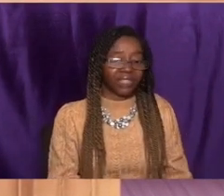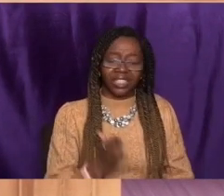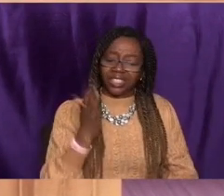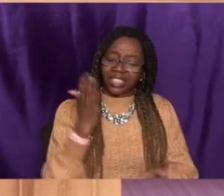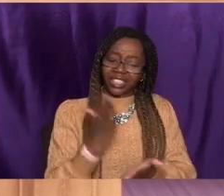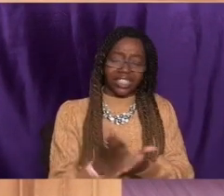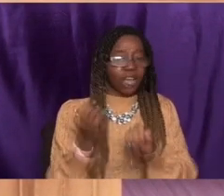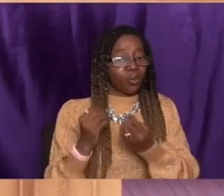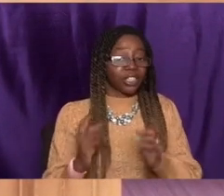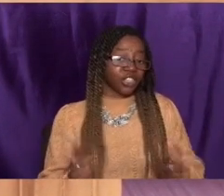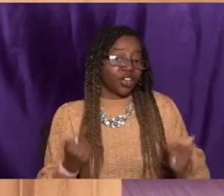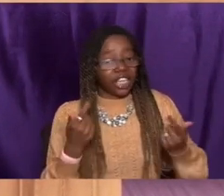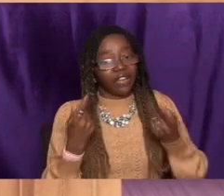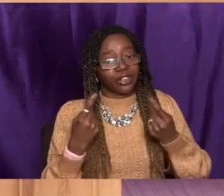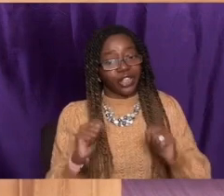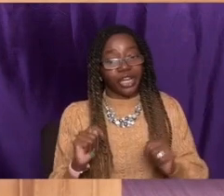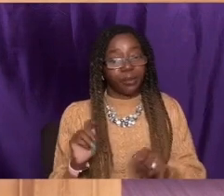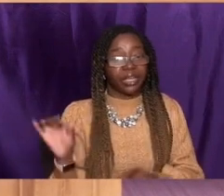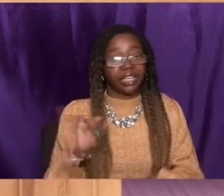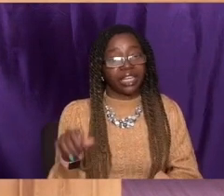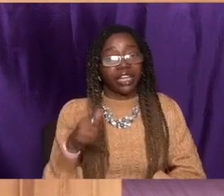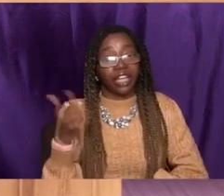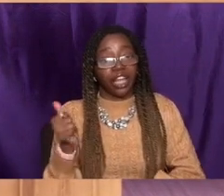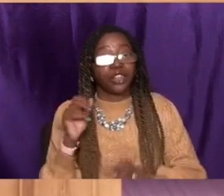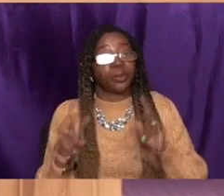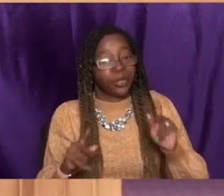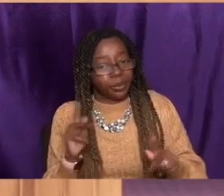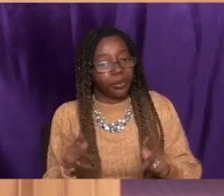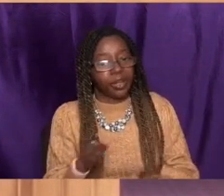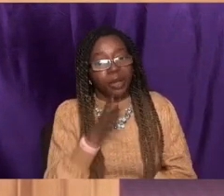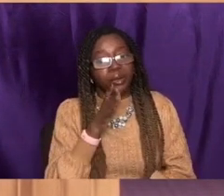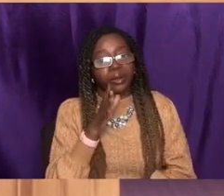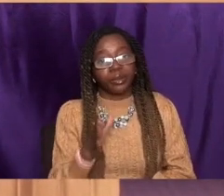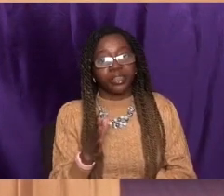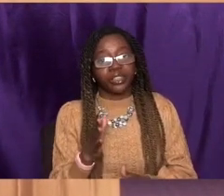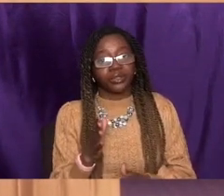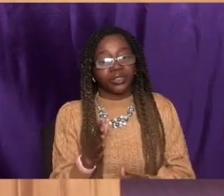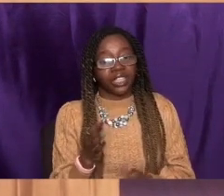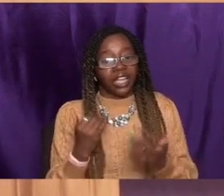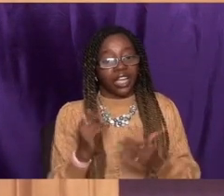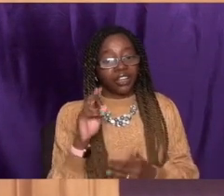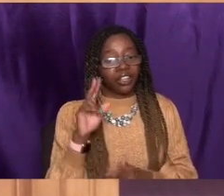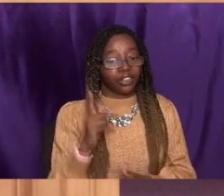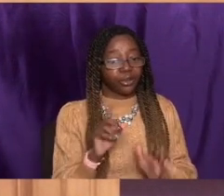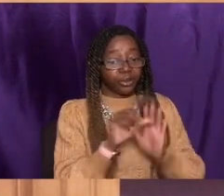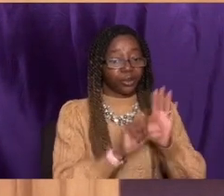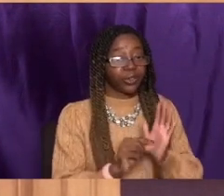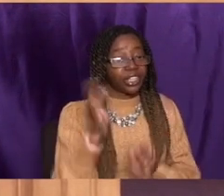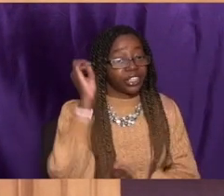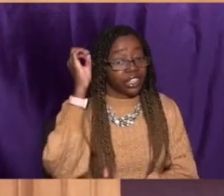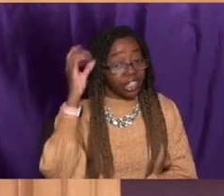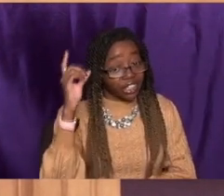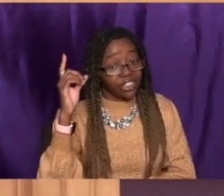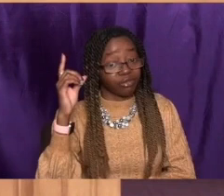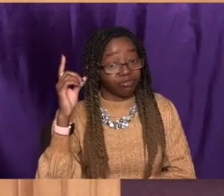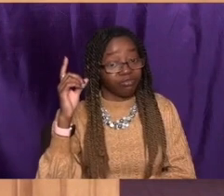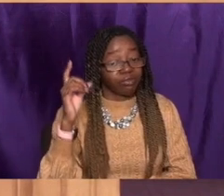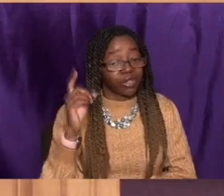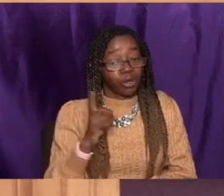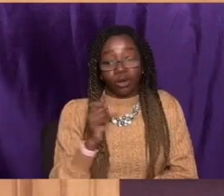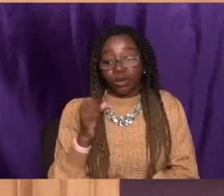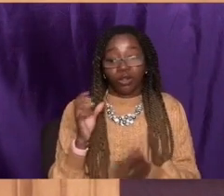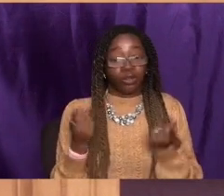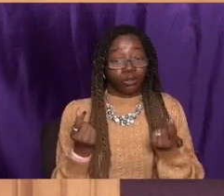Stop wasting your life trying to be like somebody else. My grandmother had a third grade education, great philosopher. Baby, be who you